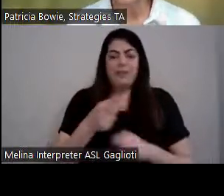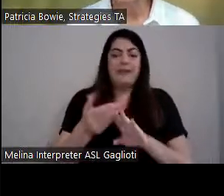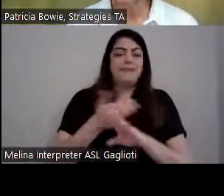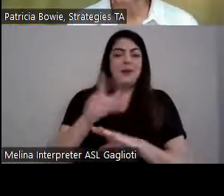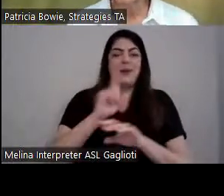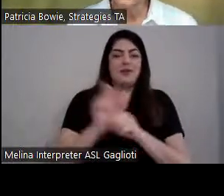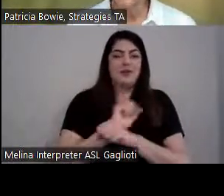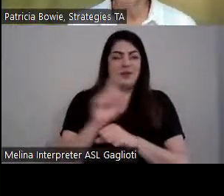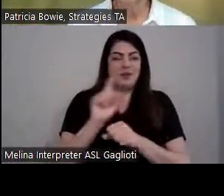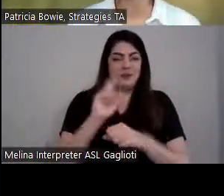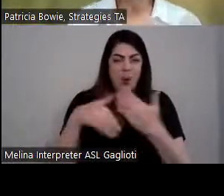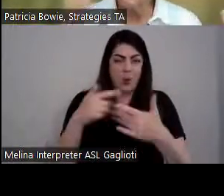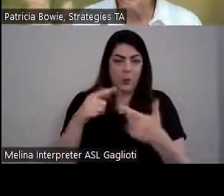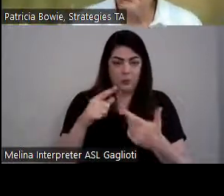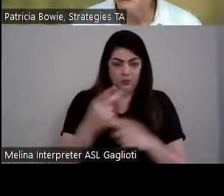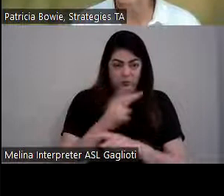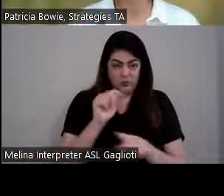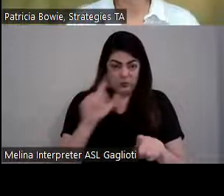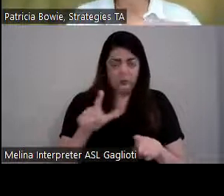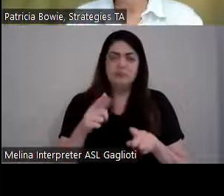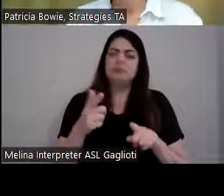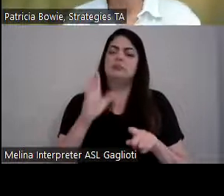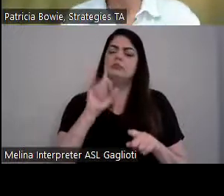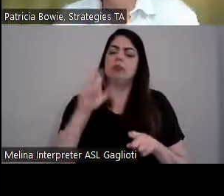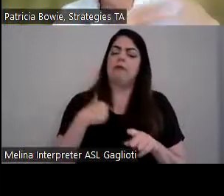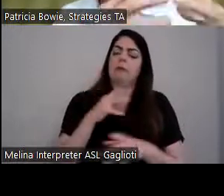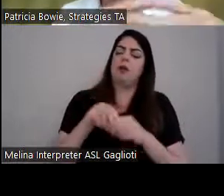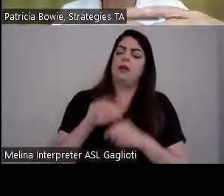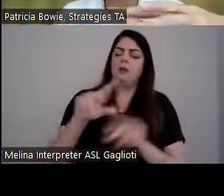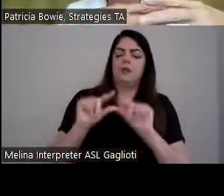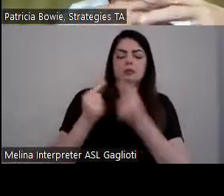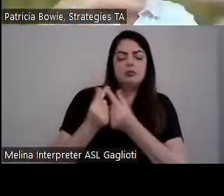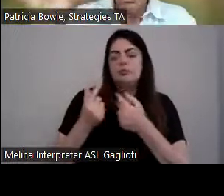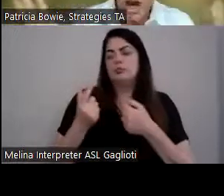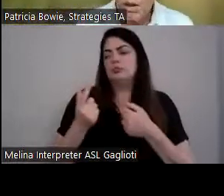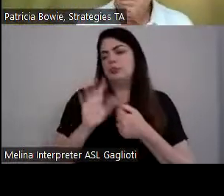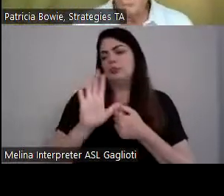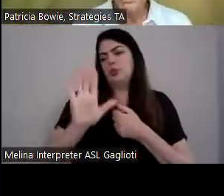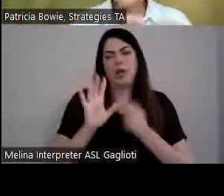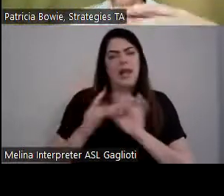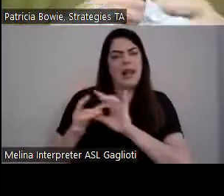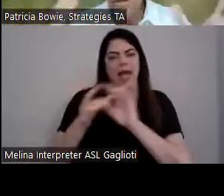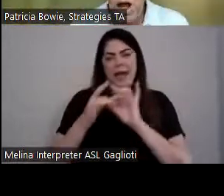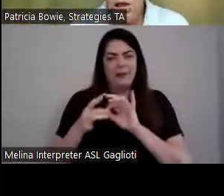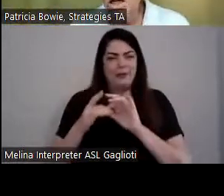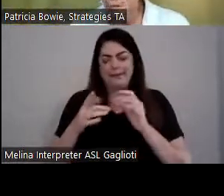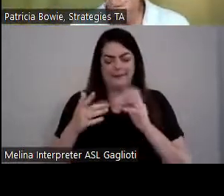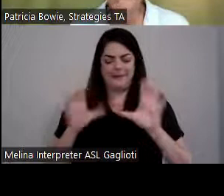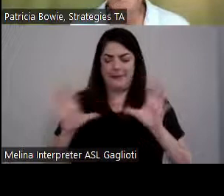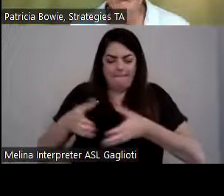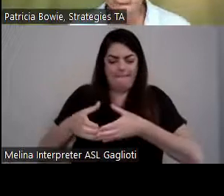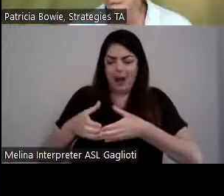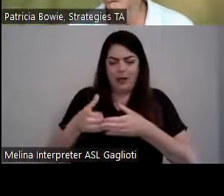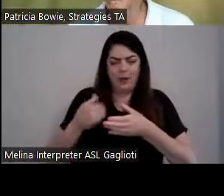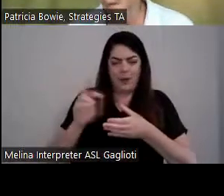to actually have as part of your group or your collaborative body or a smaller kind